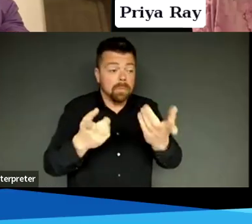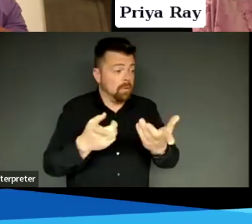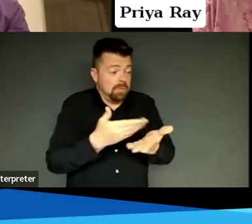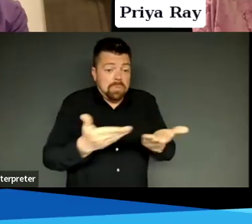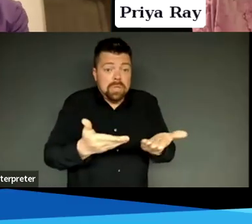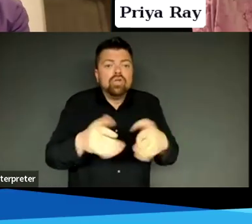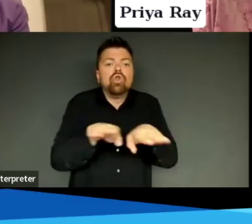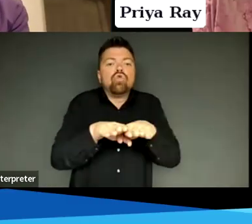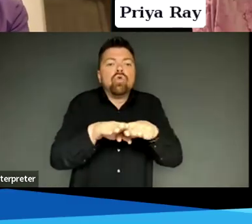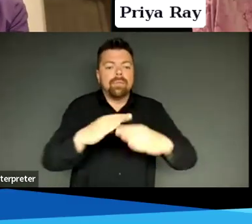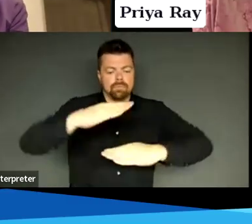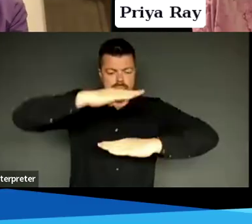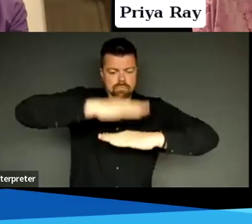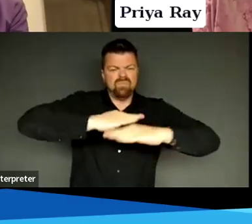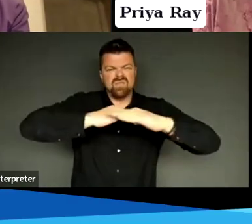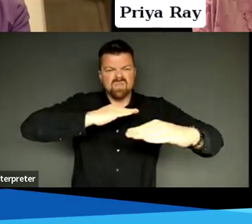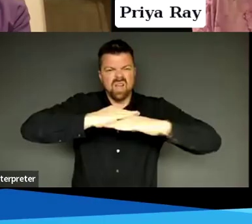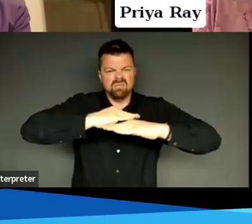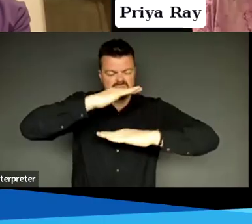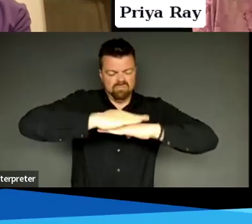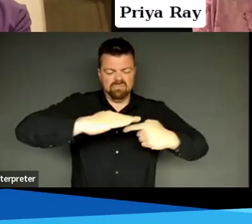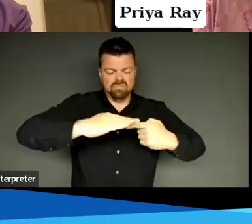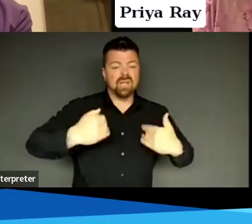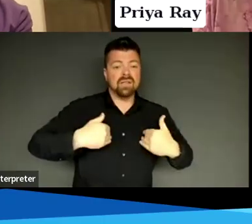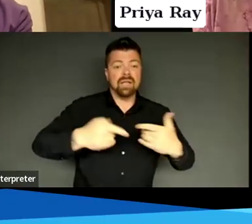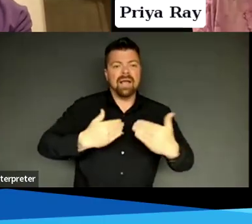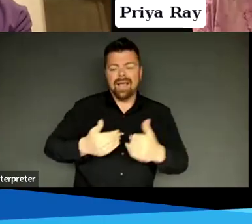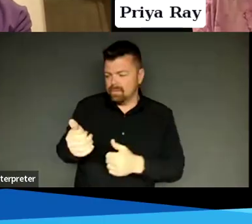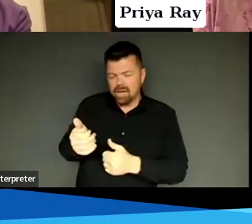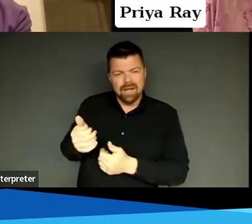and then there's like a remote control to lift you